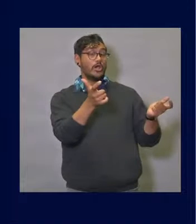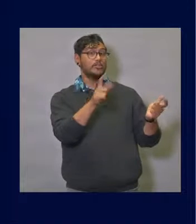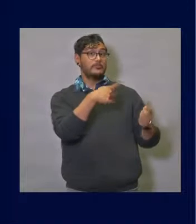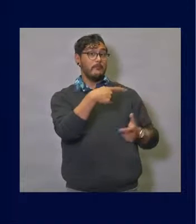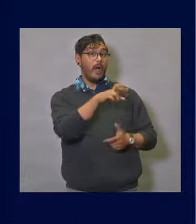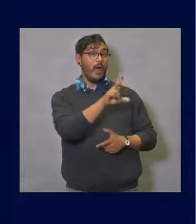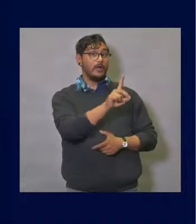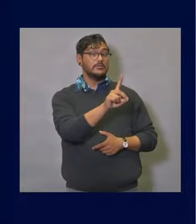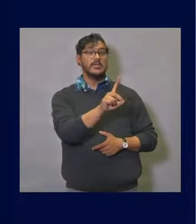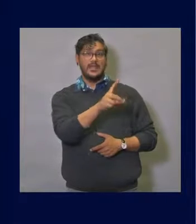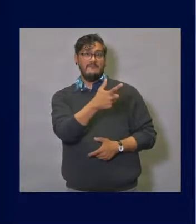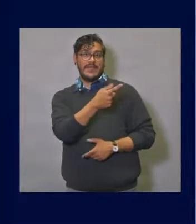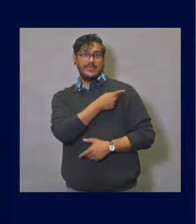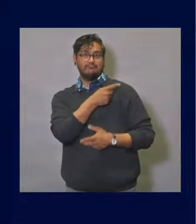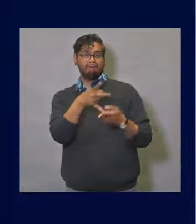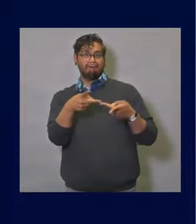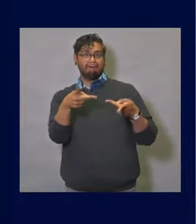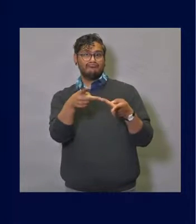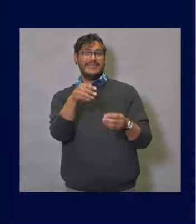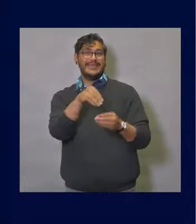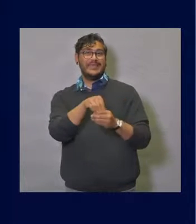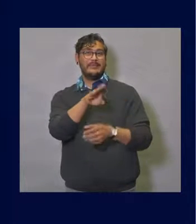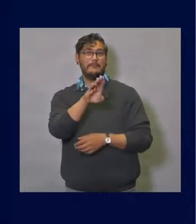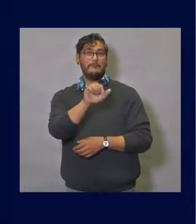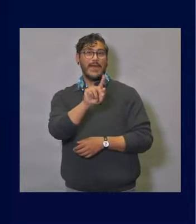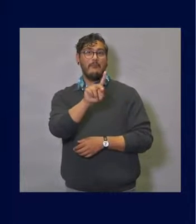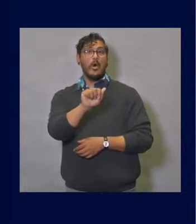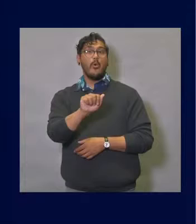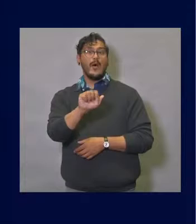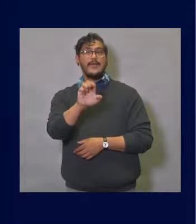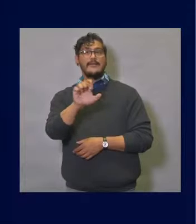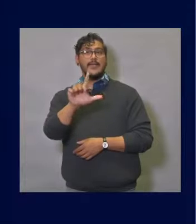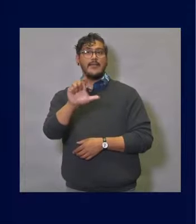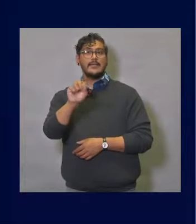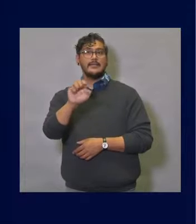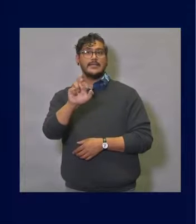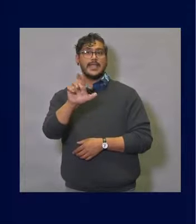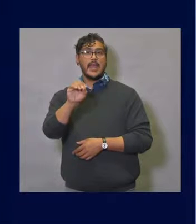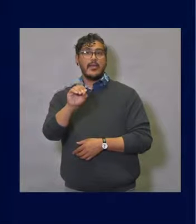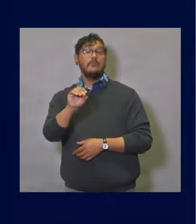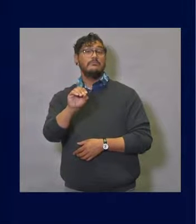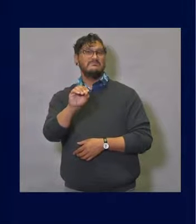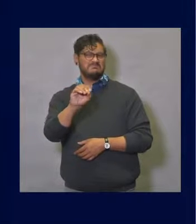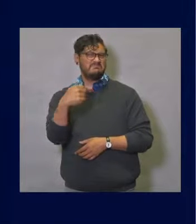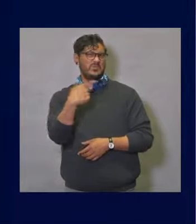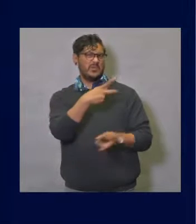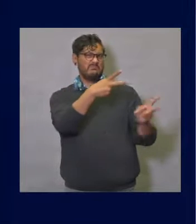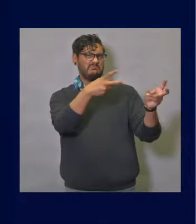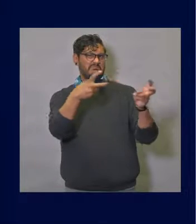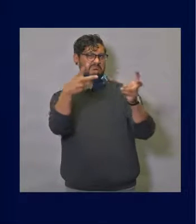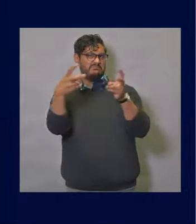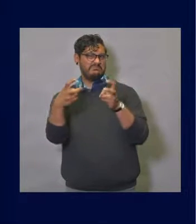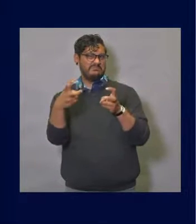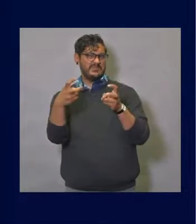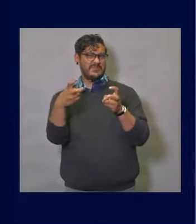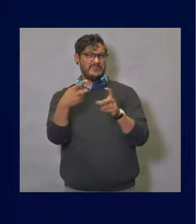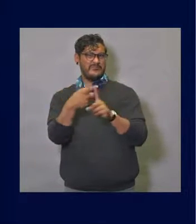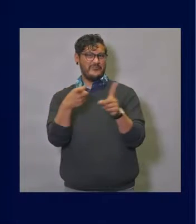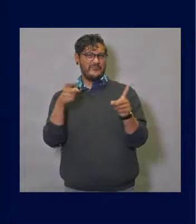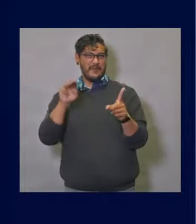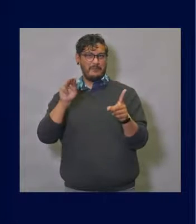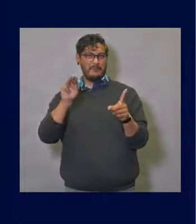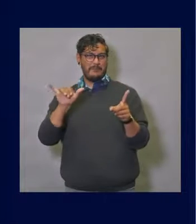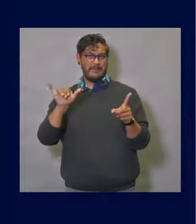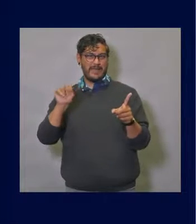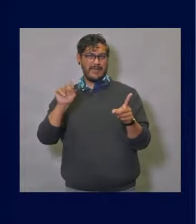and our vaccination sites at Balboa and El Sereno. This is because we can pull this data from my turn now, but it was something